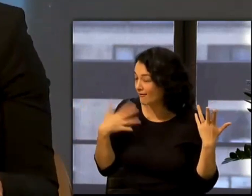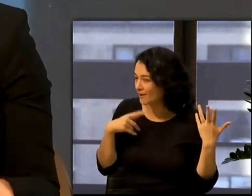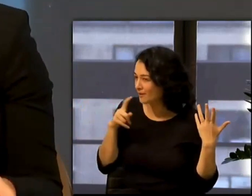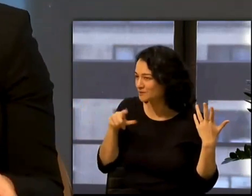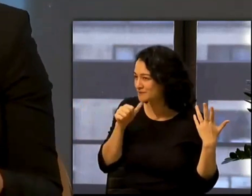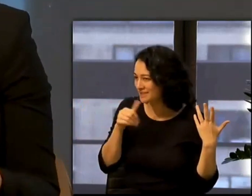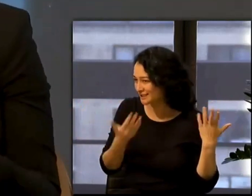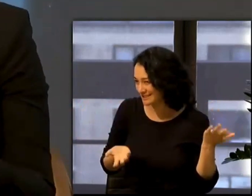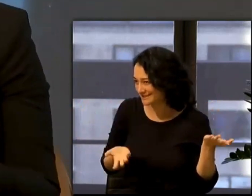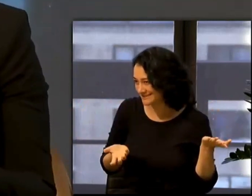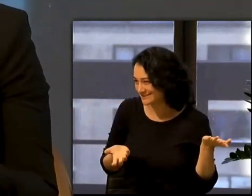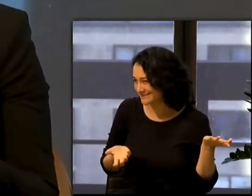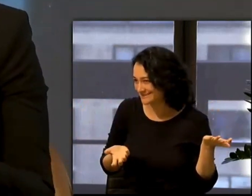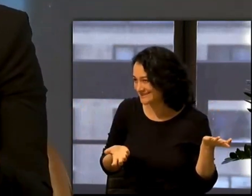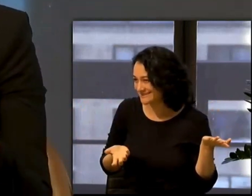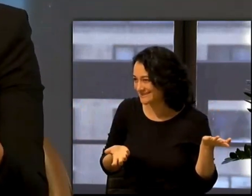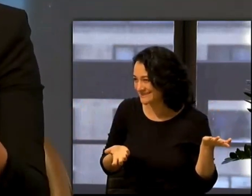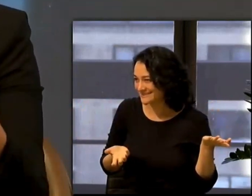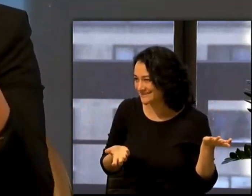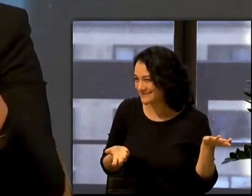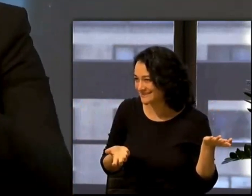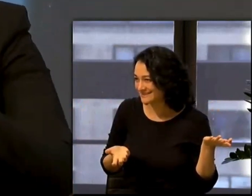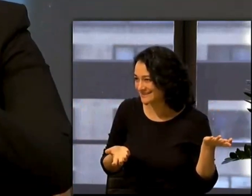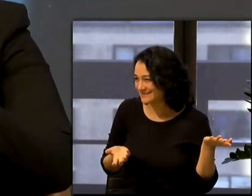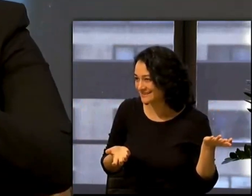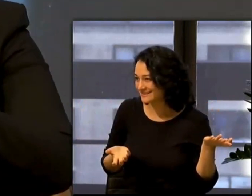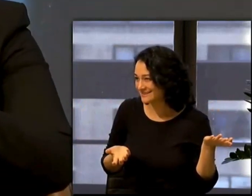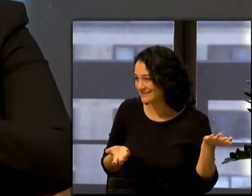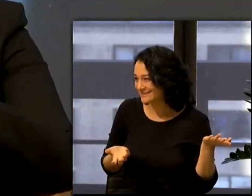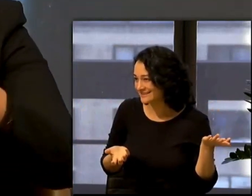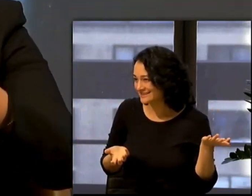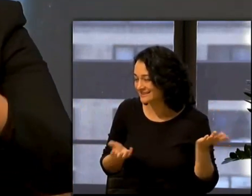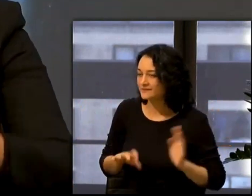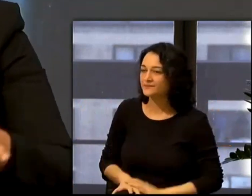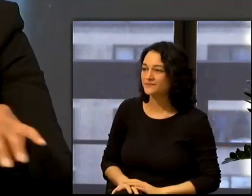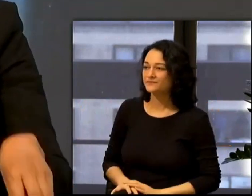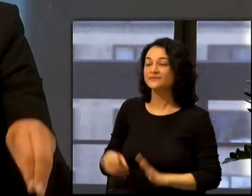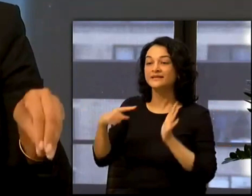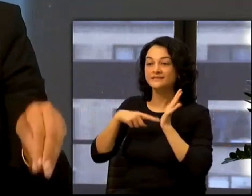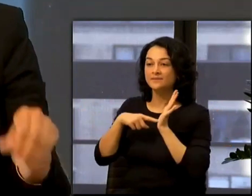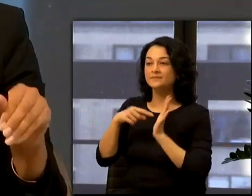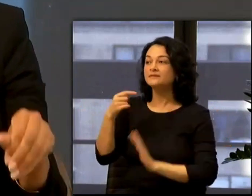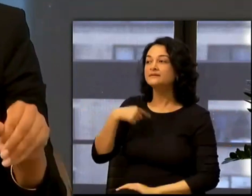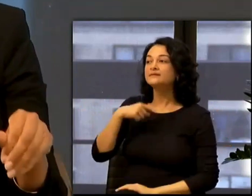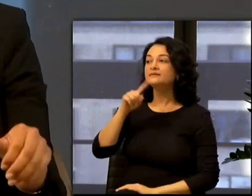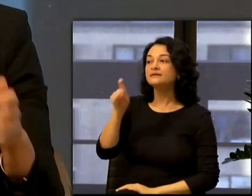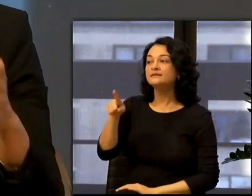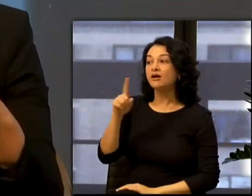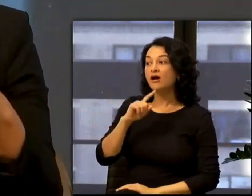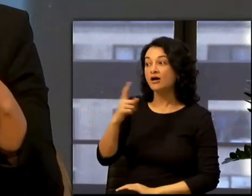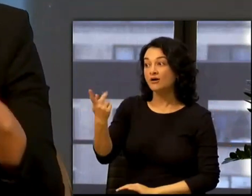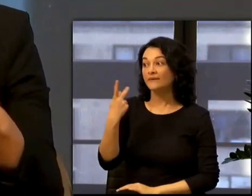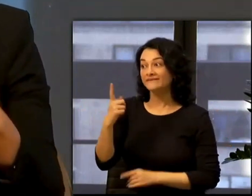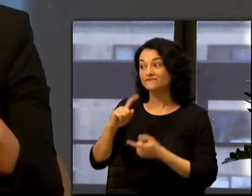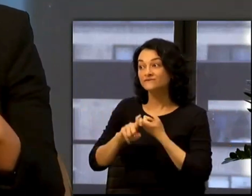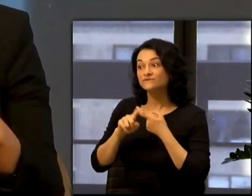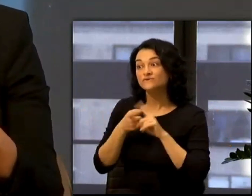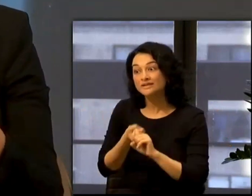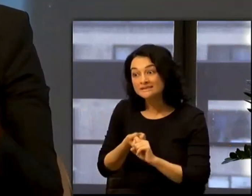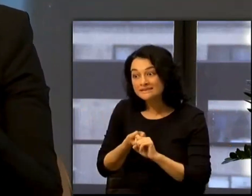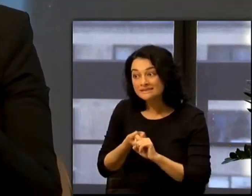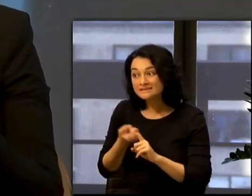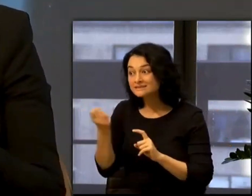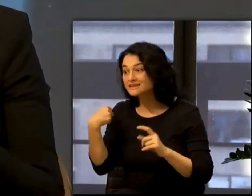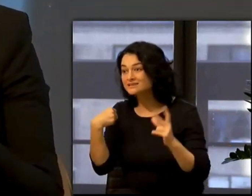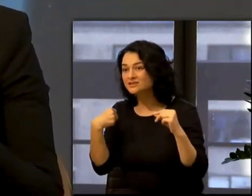show up for me? Something like that, right? So that's kind of, that's what the approach that we took in the assessment phase. And I feel like it's really important to